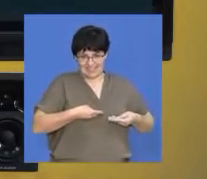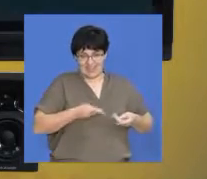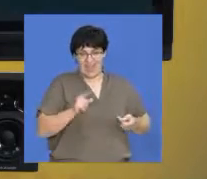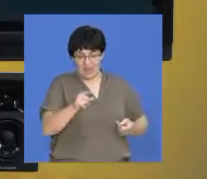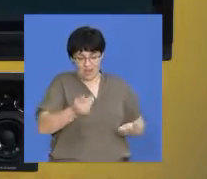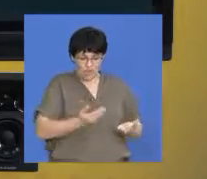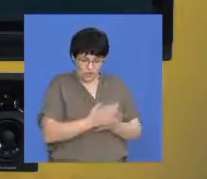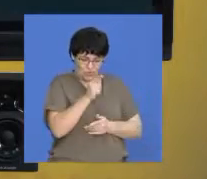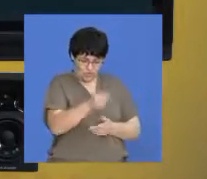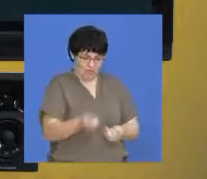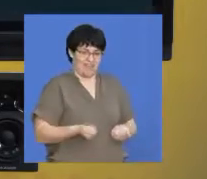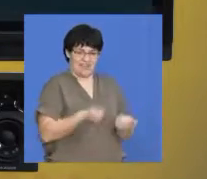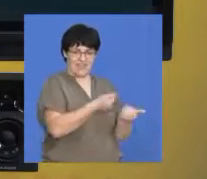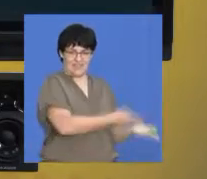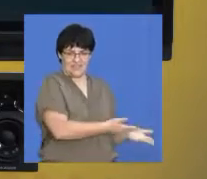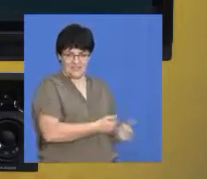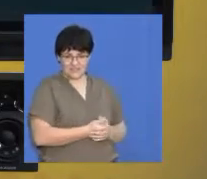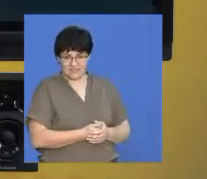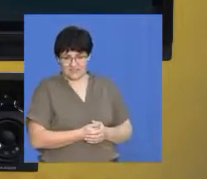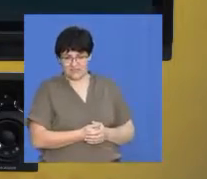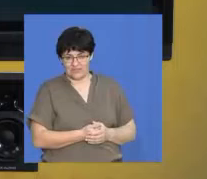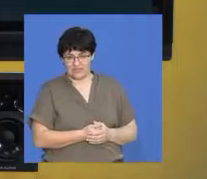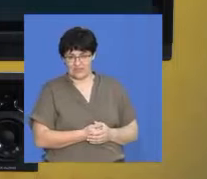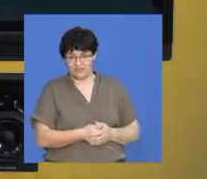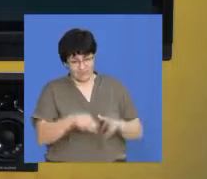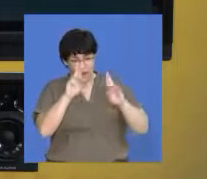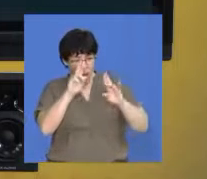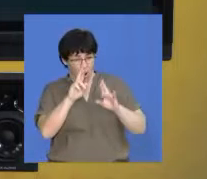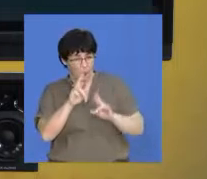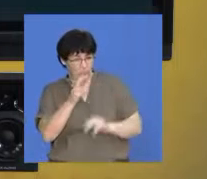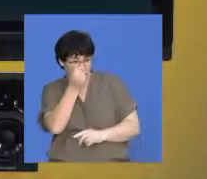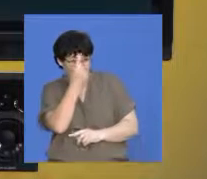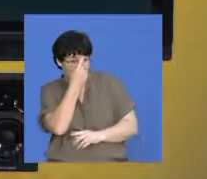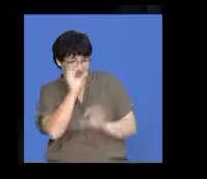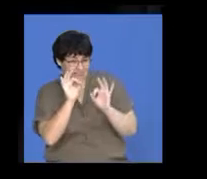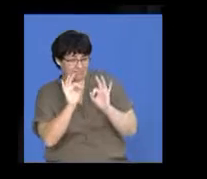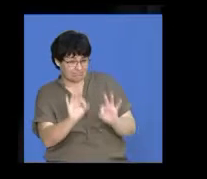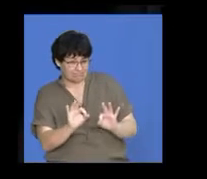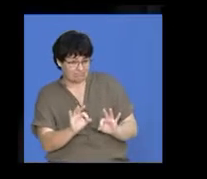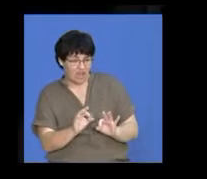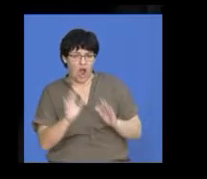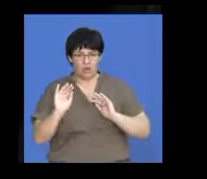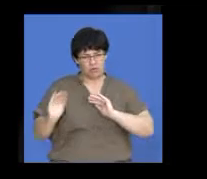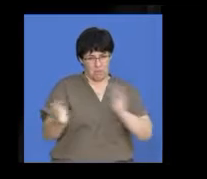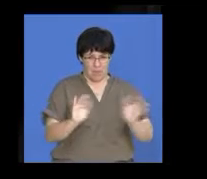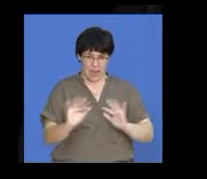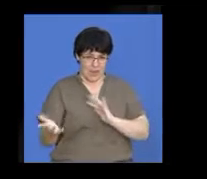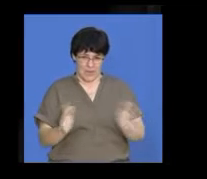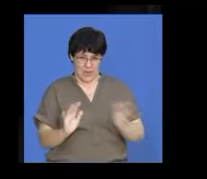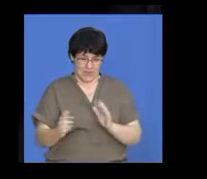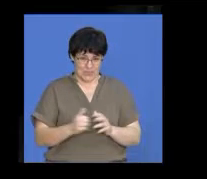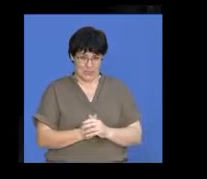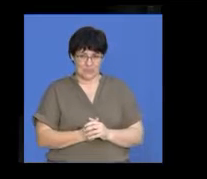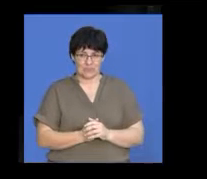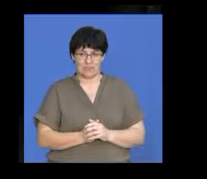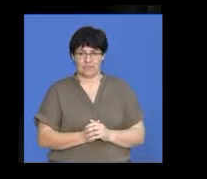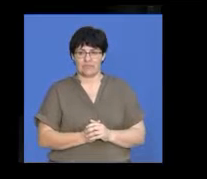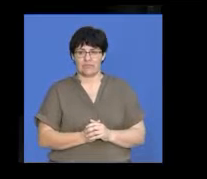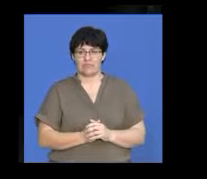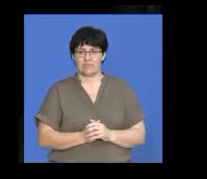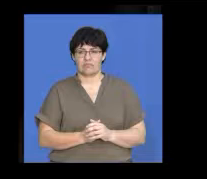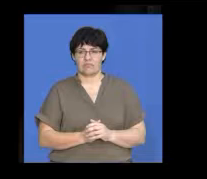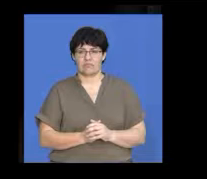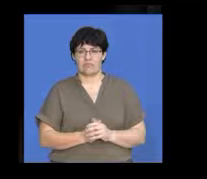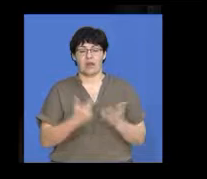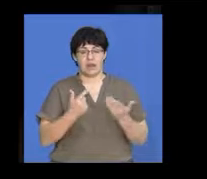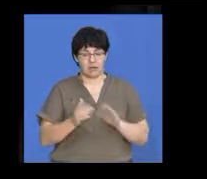offered by the Black Panthers. Okay, guys, I hope that helps you understand how to compare the different sources. Now,